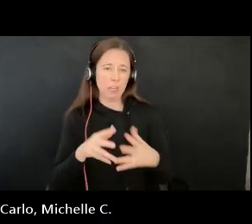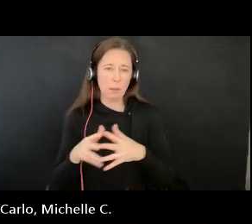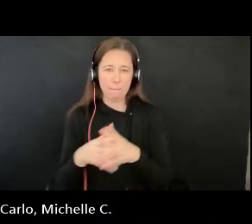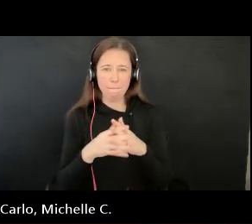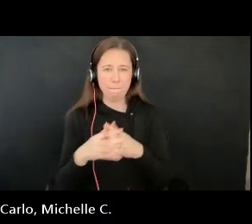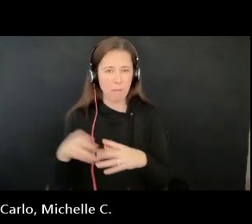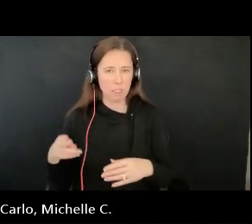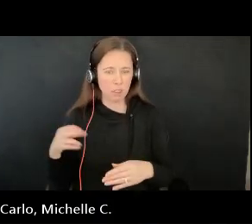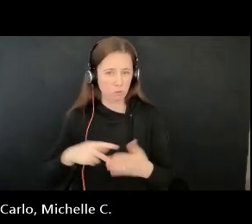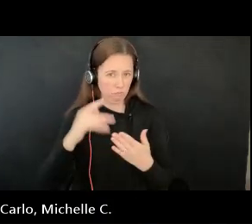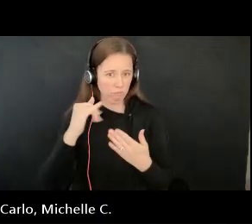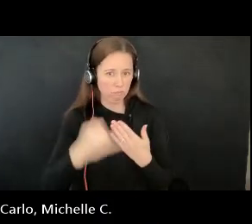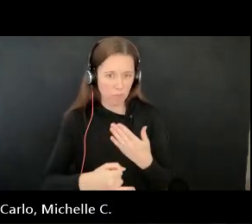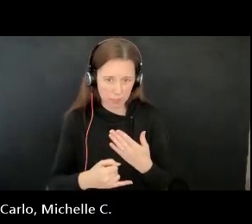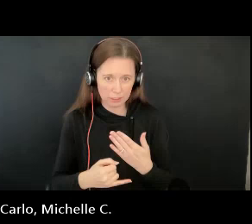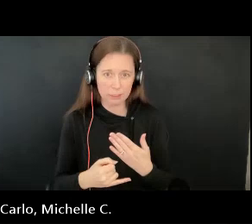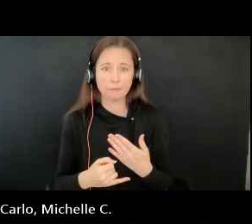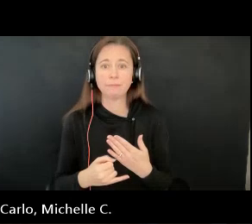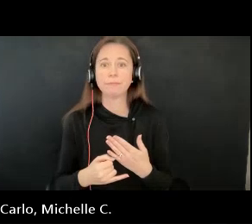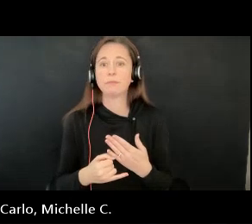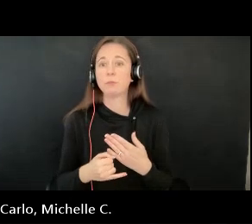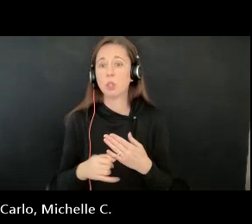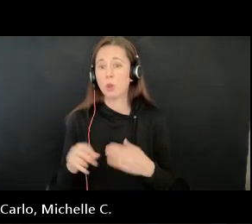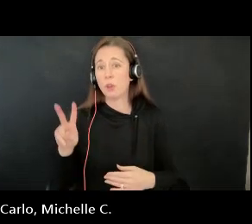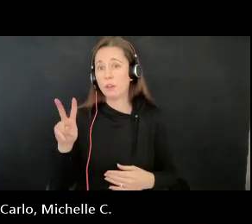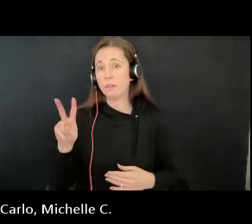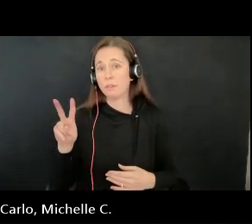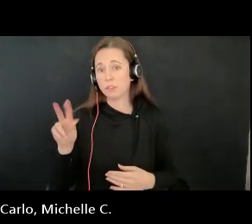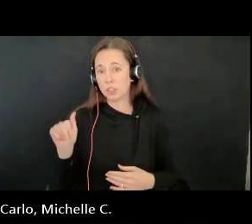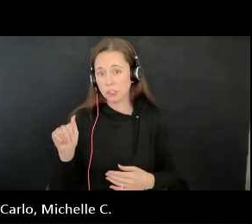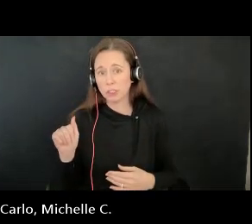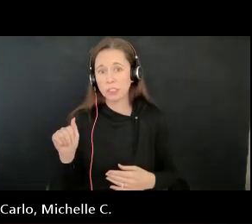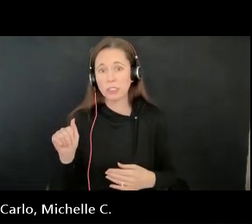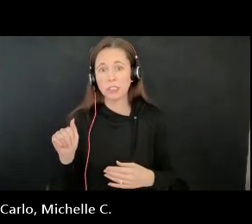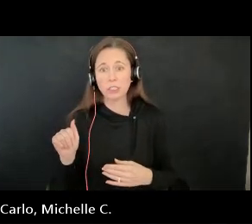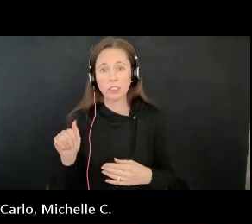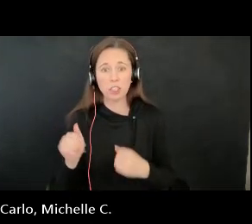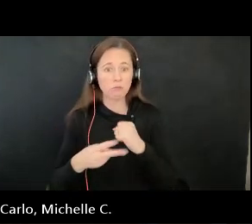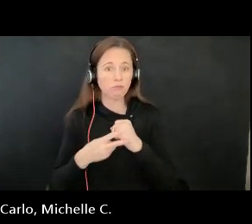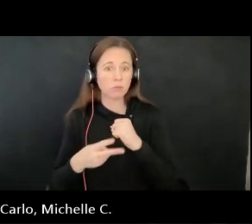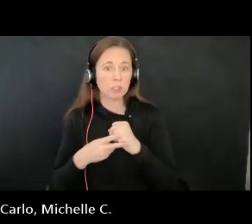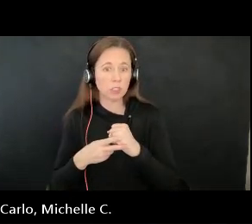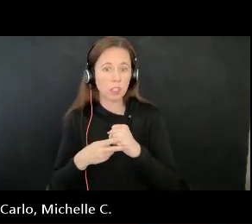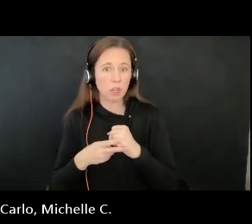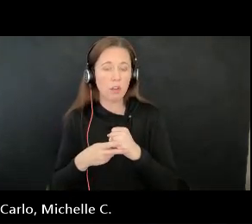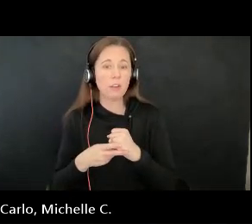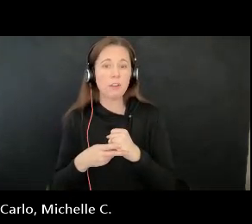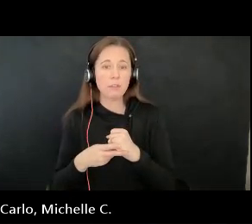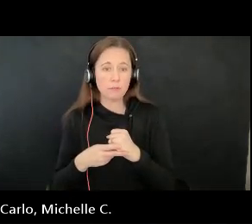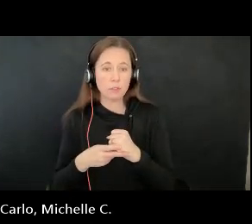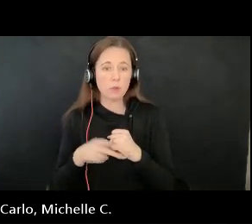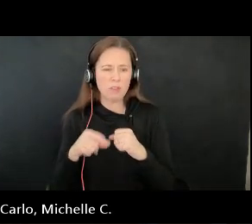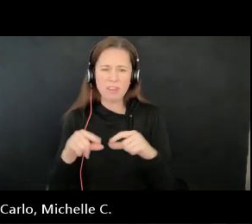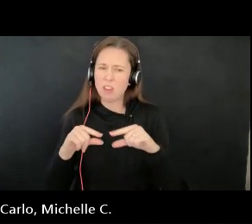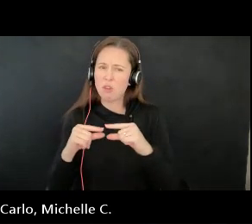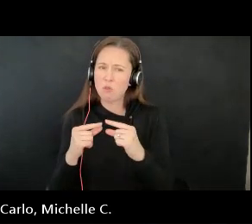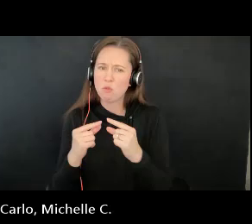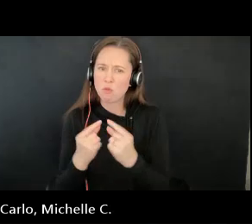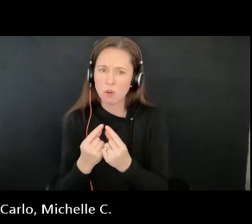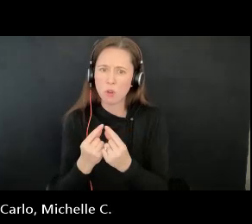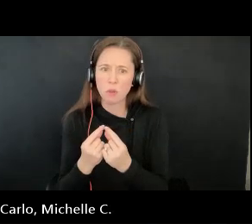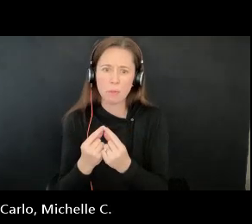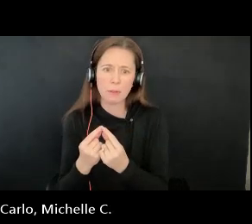Conservancy's Vulgenal Virginia Coast Reserve, located in Nassawattix, Virginia. So Nassawattix is actually not